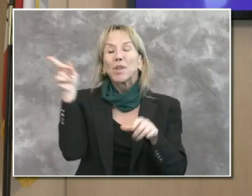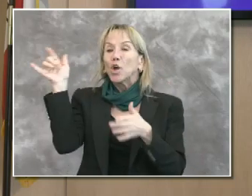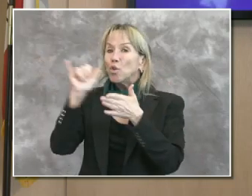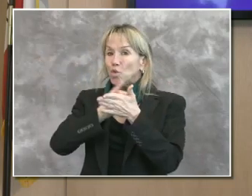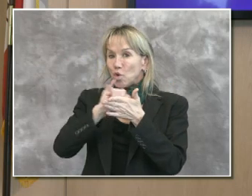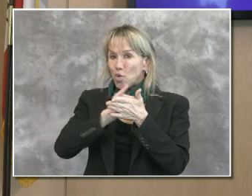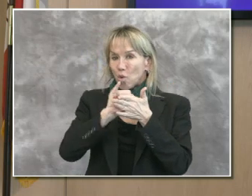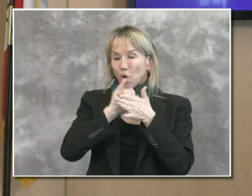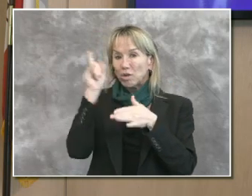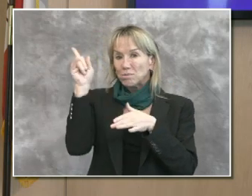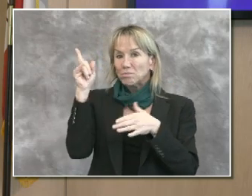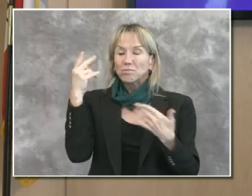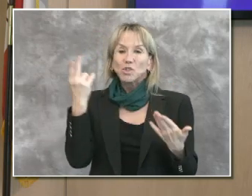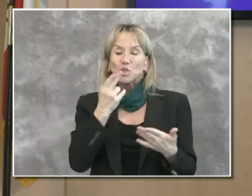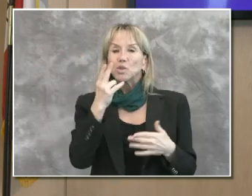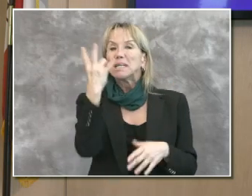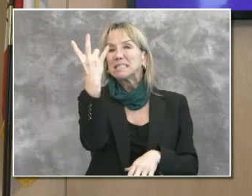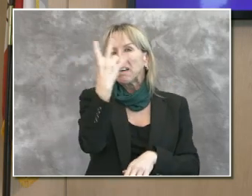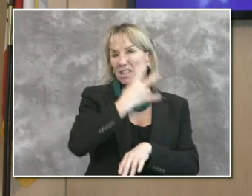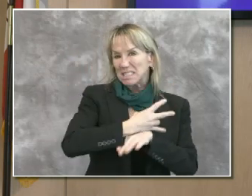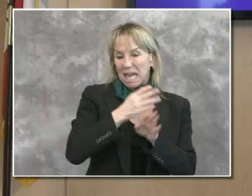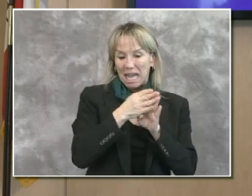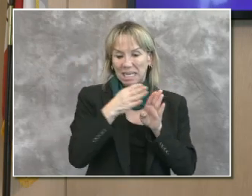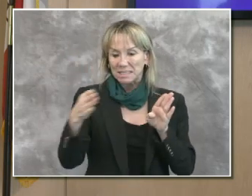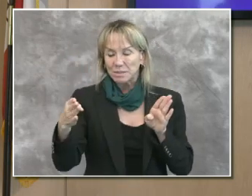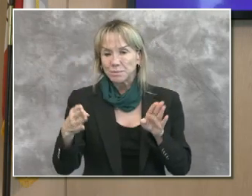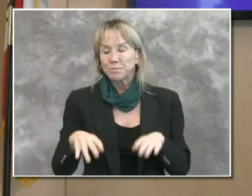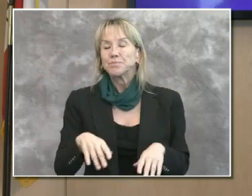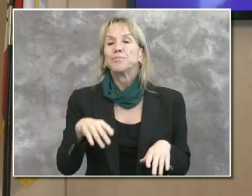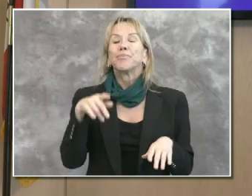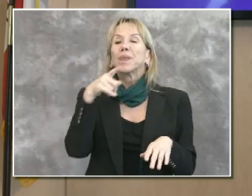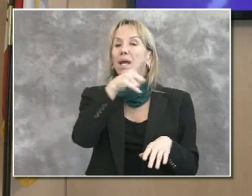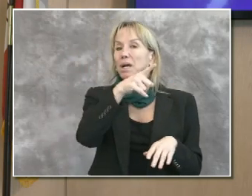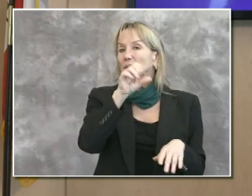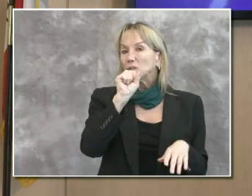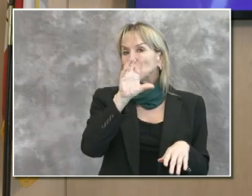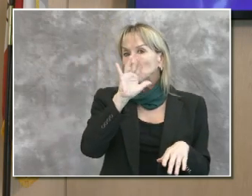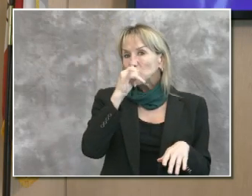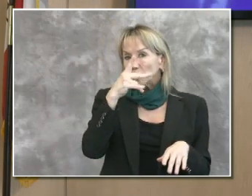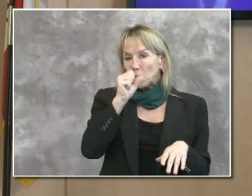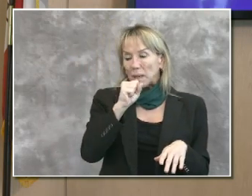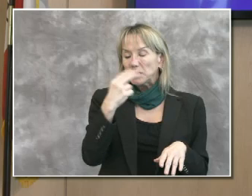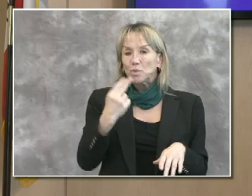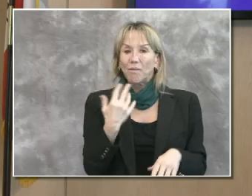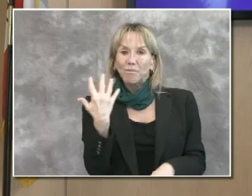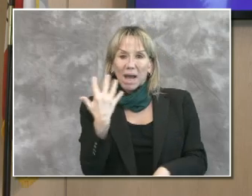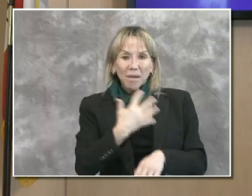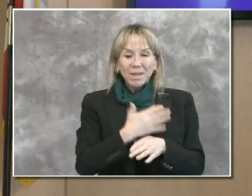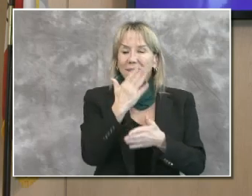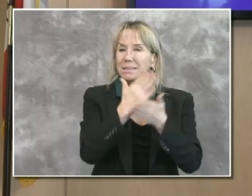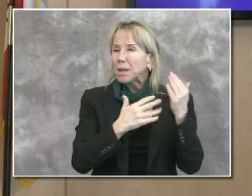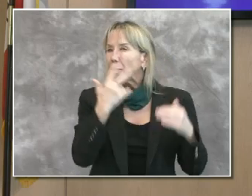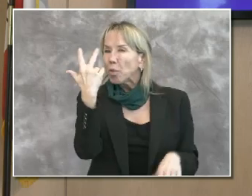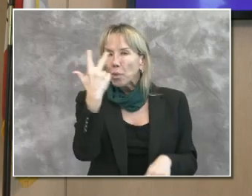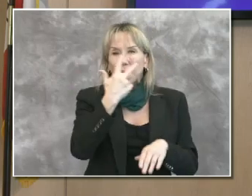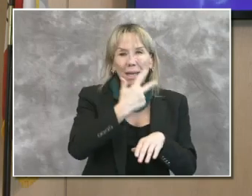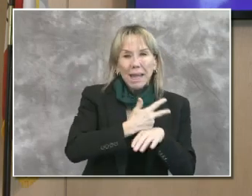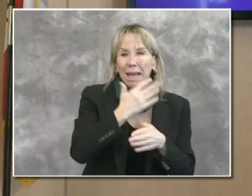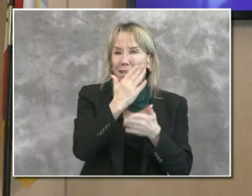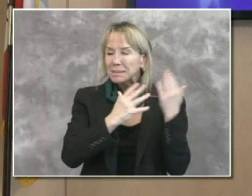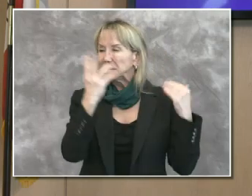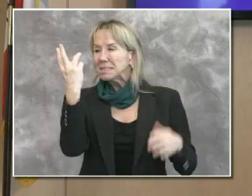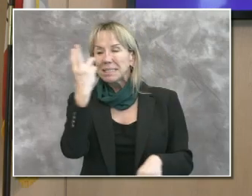7-day smoothing. Scripps Research uses a 5-day smoothing. Some jurisdictions use a 3-day smoothing or average. Some use a